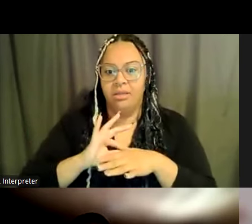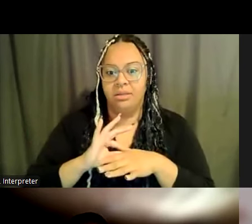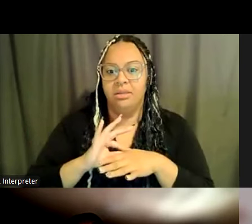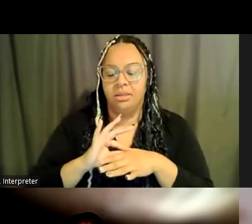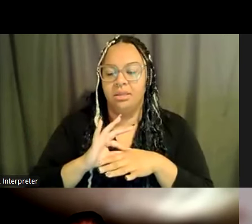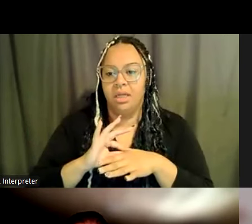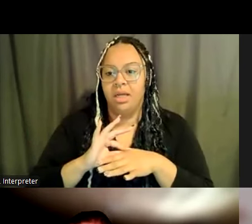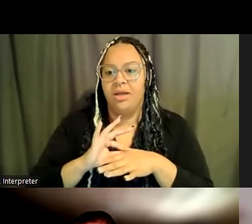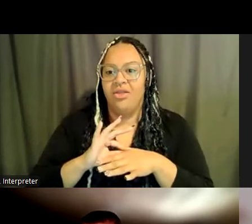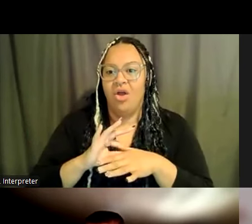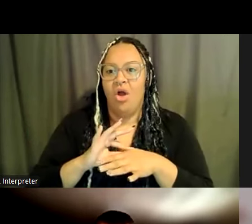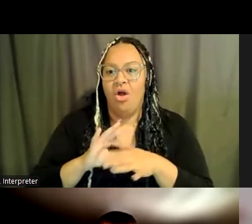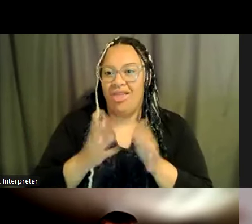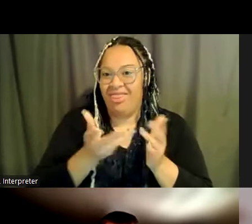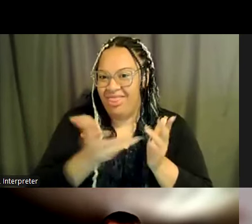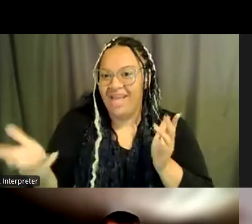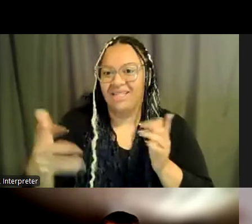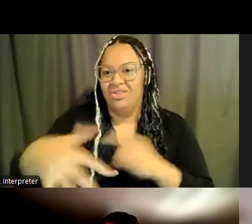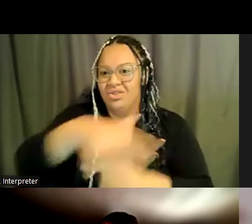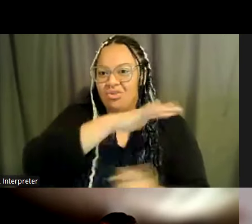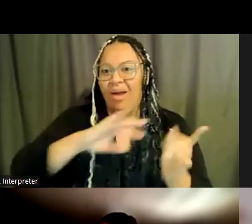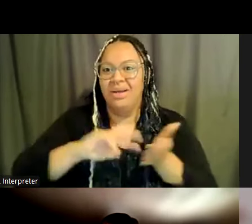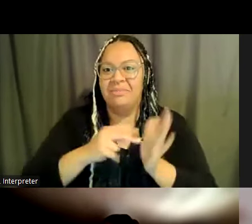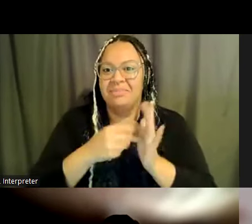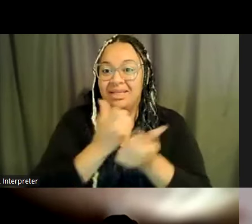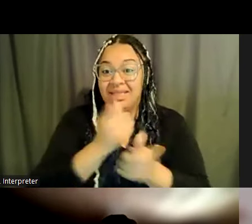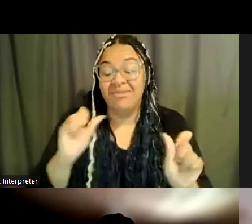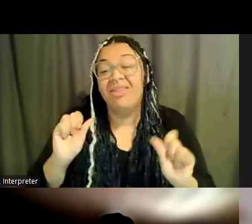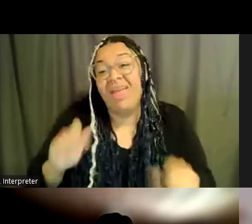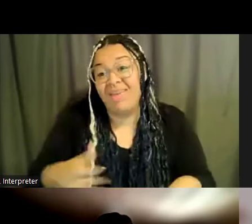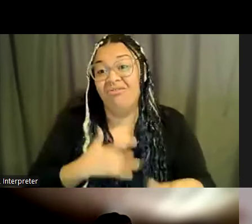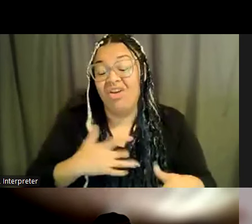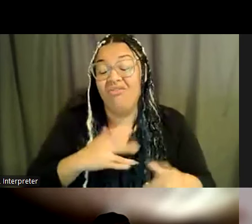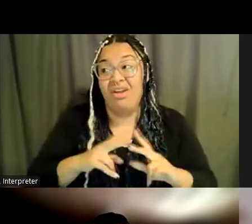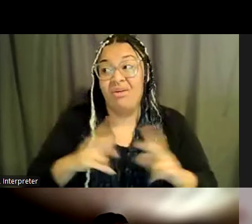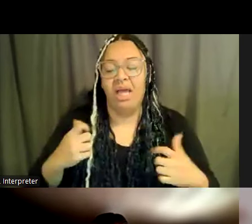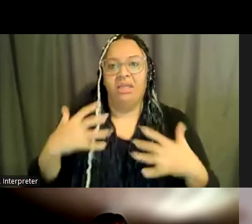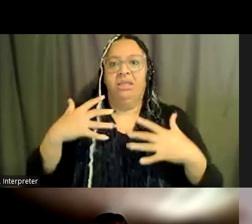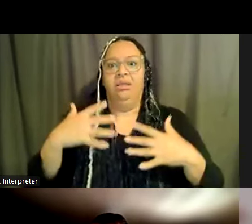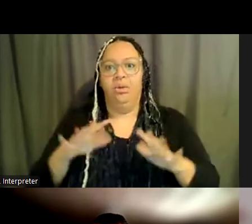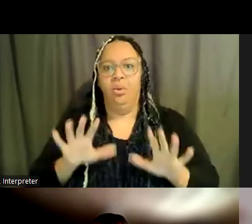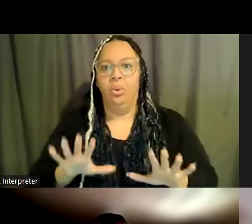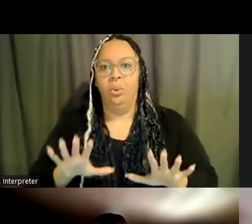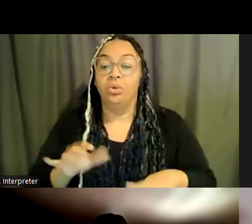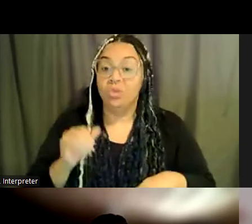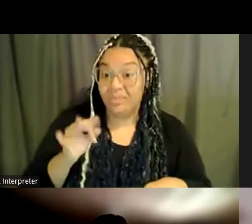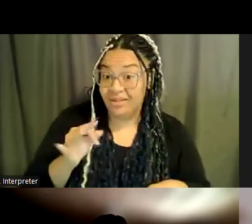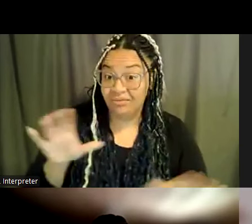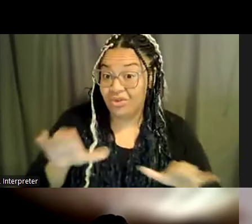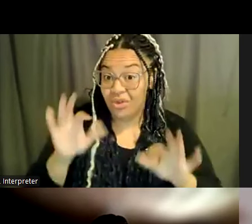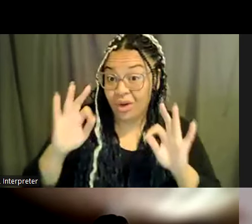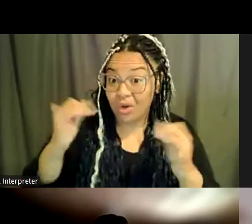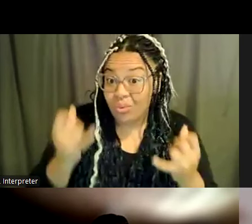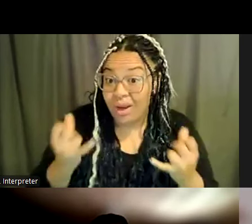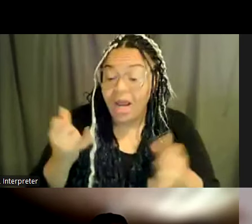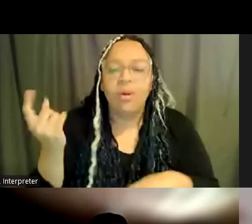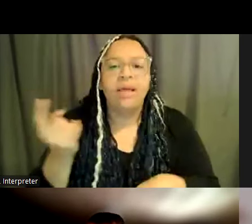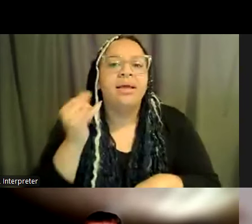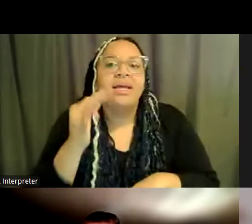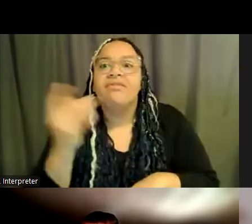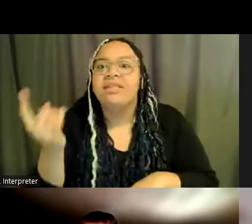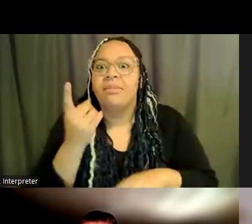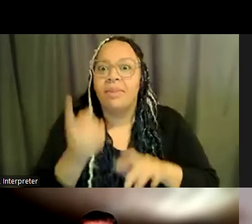mean safety that can be a little bit more activating for folks. So even if you're doing good right now, if something comes up, or